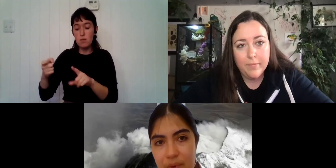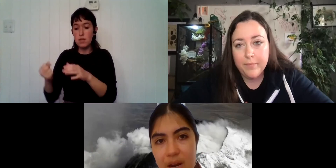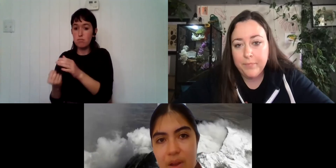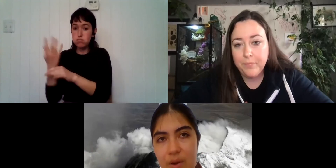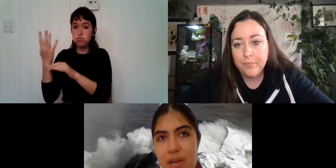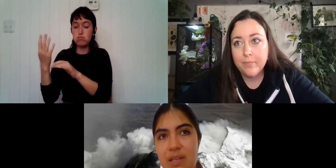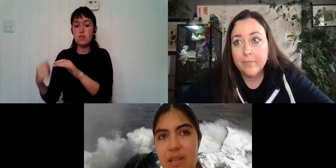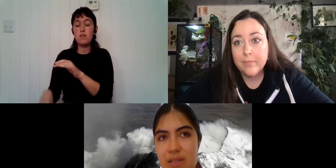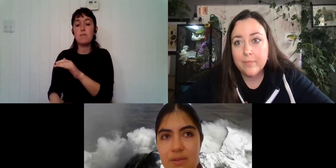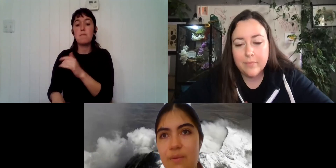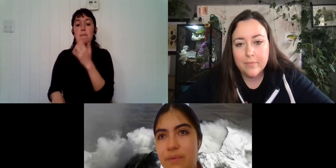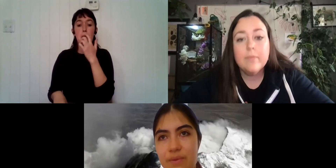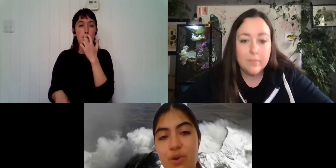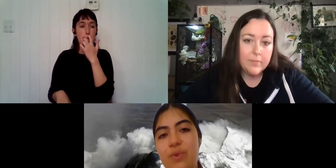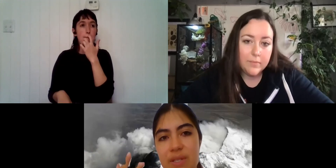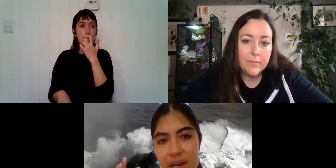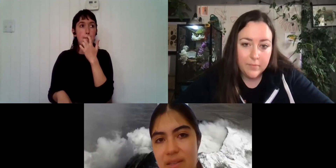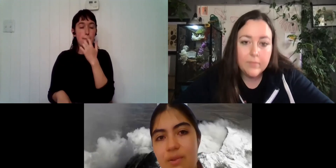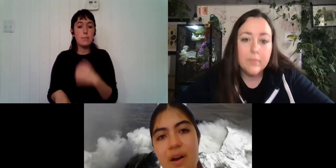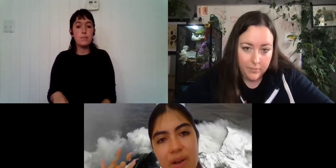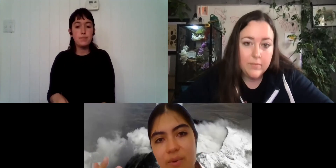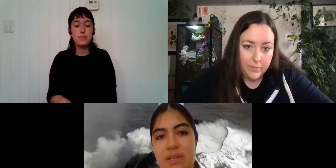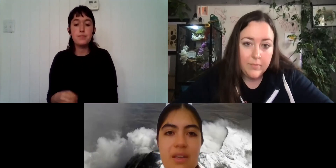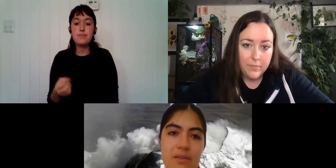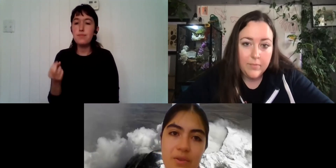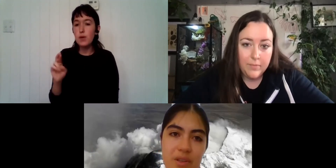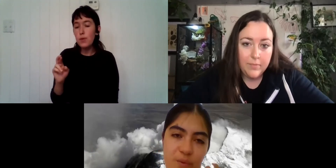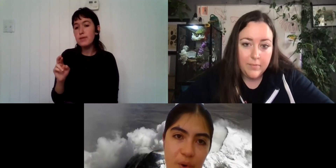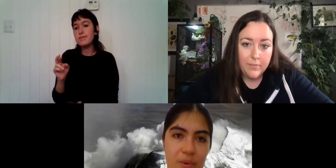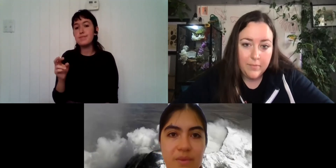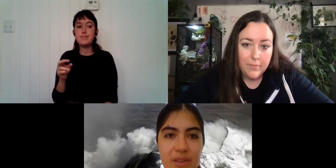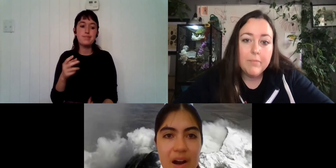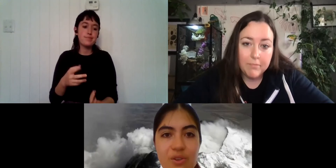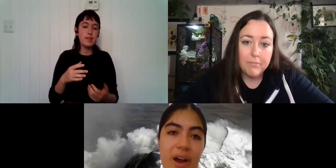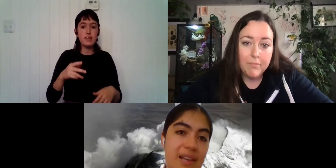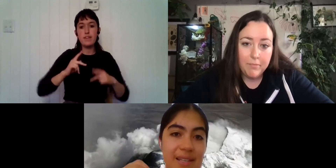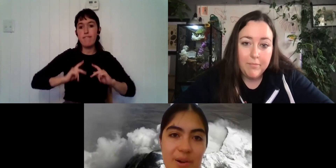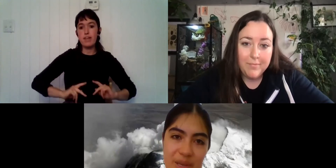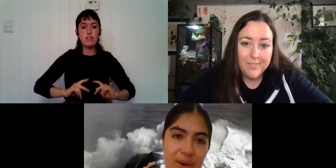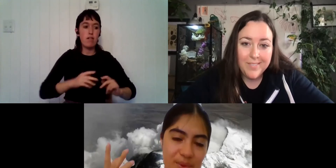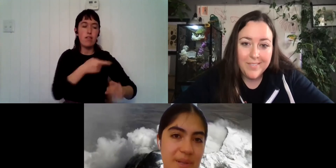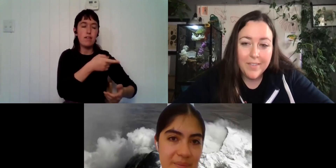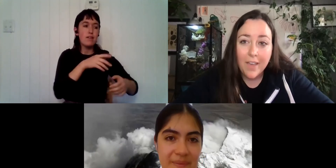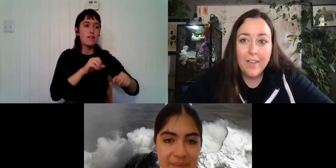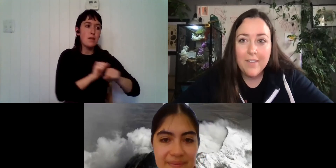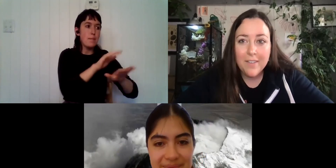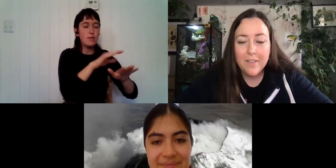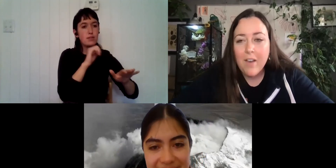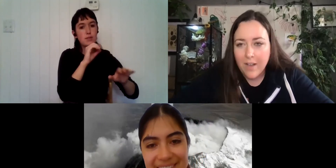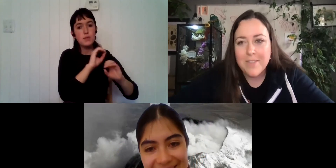are very, very quiet in the sense of geophysically, they don't have earthquakes, they don't deform, there are no gases coming out of them.